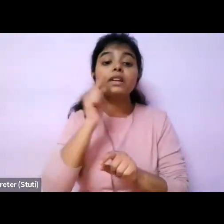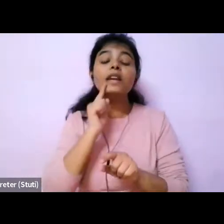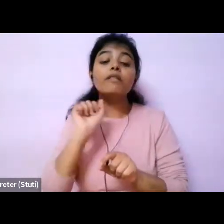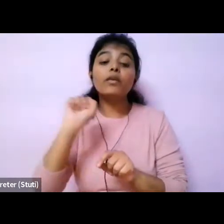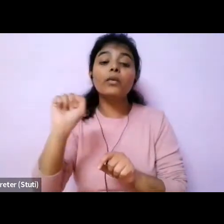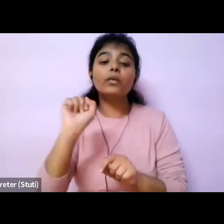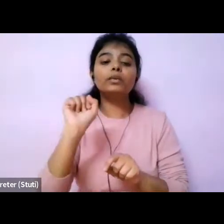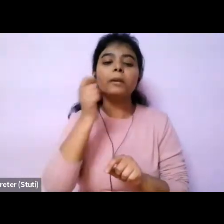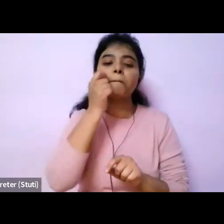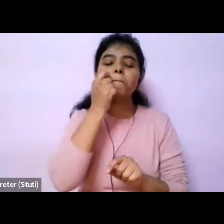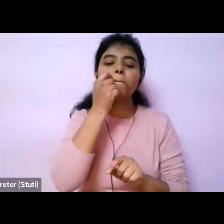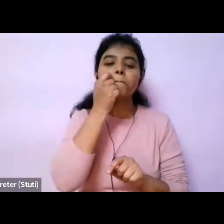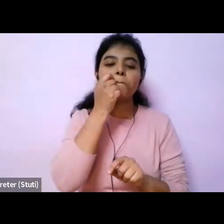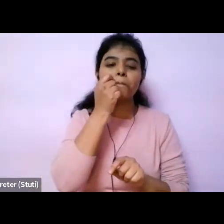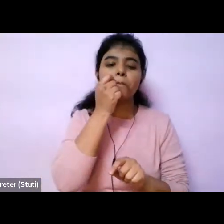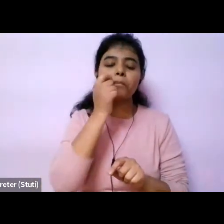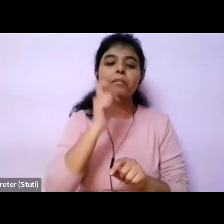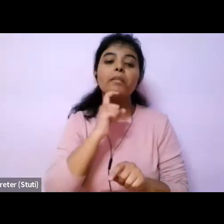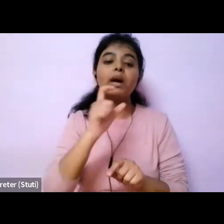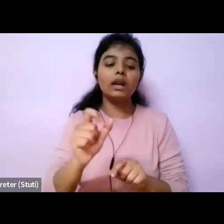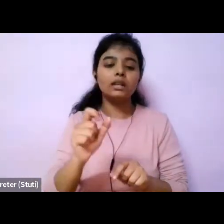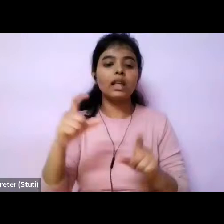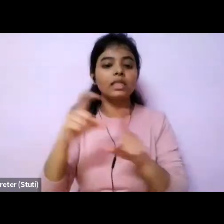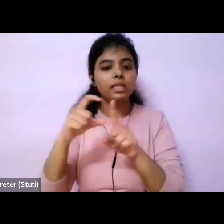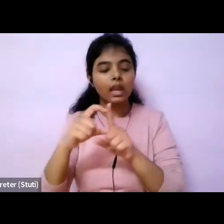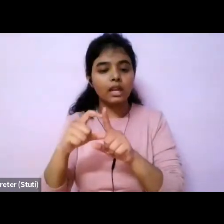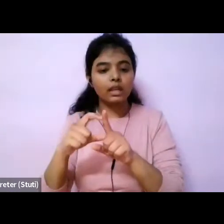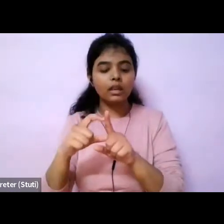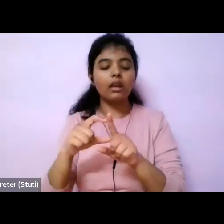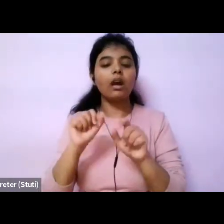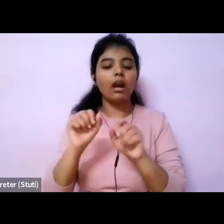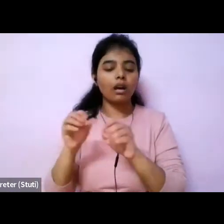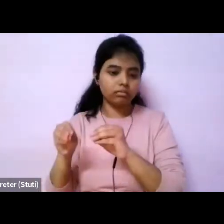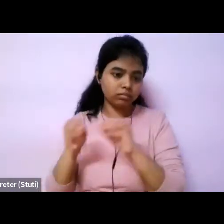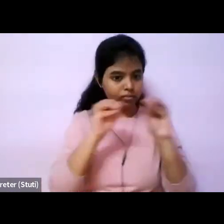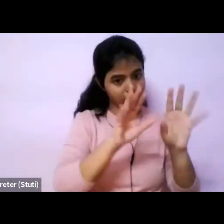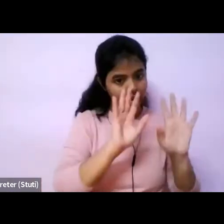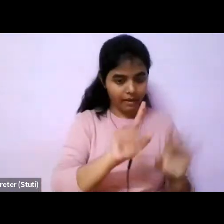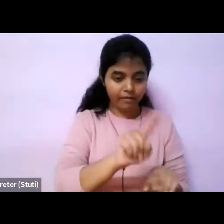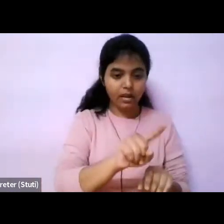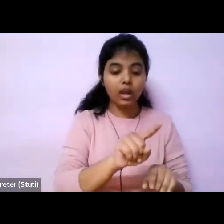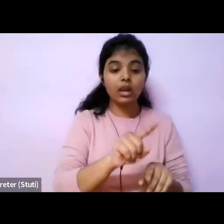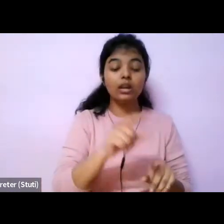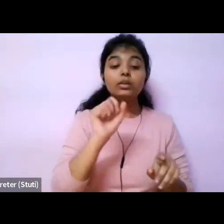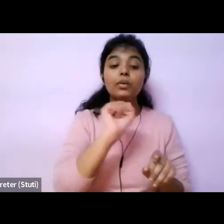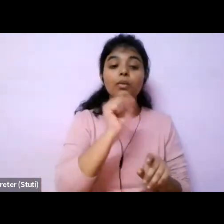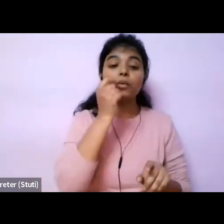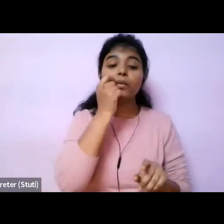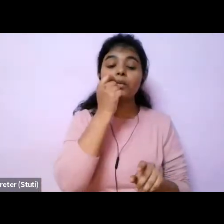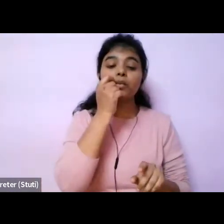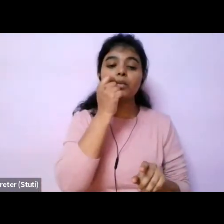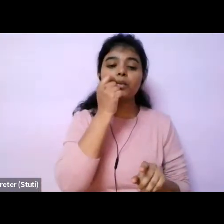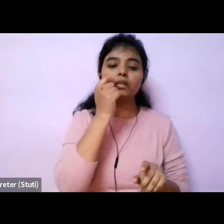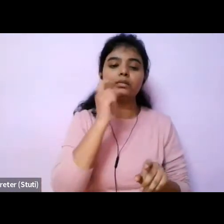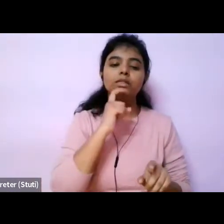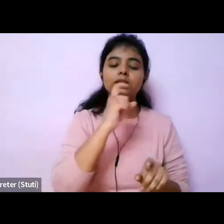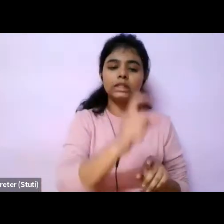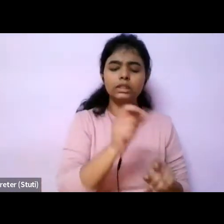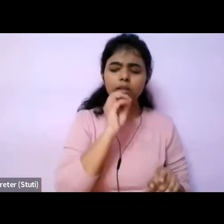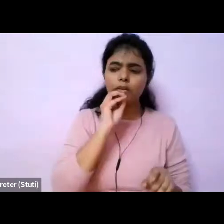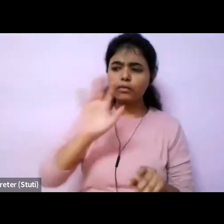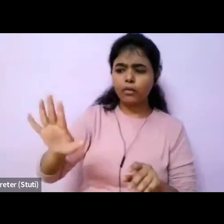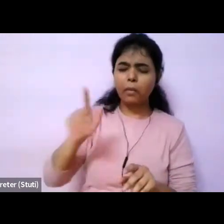tell, Vasishta about such an institute that exists? So, through